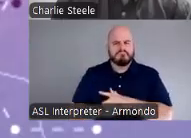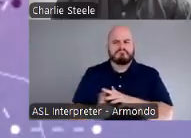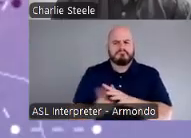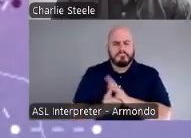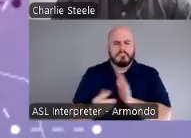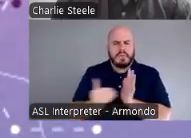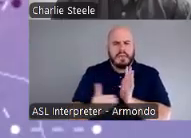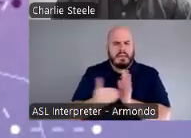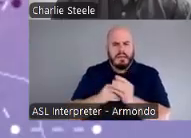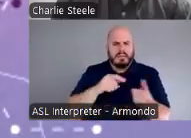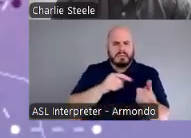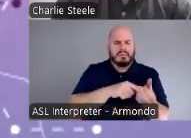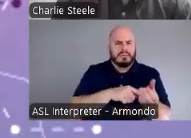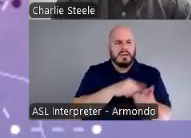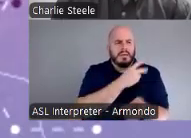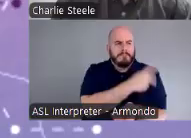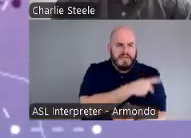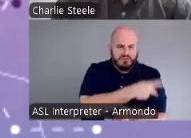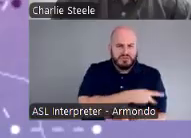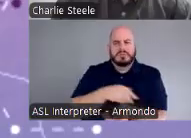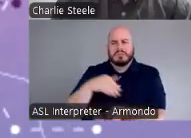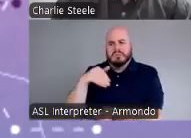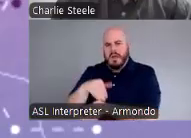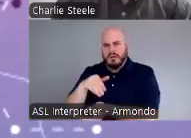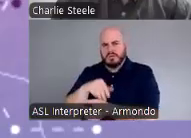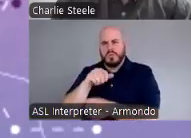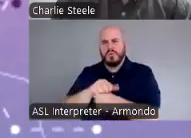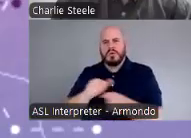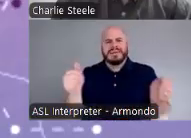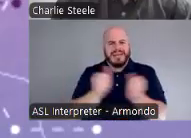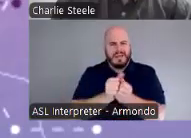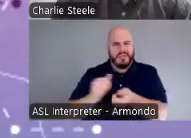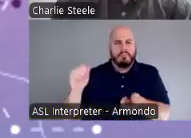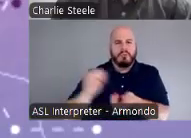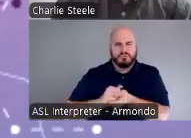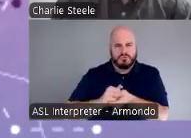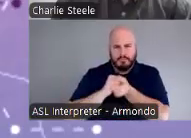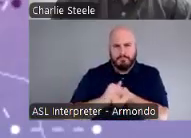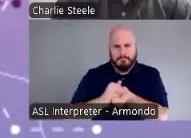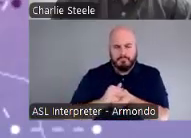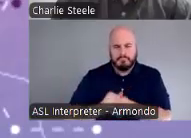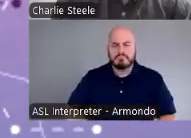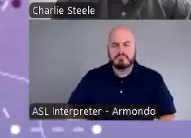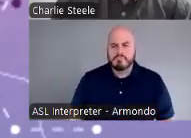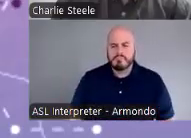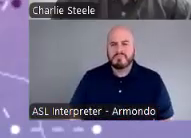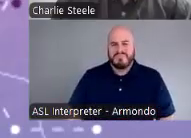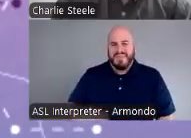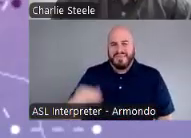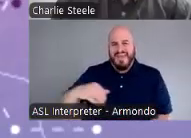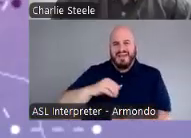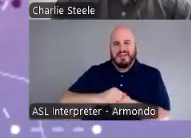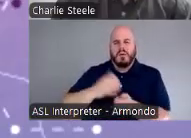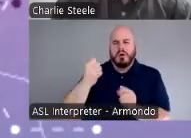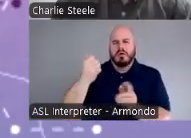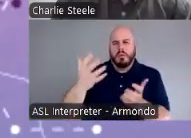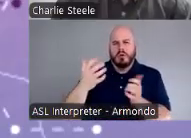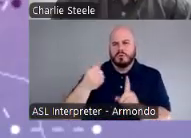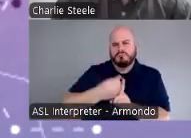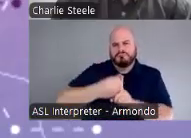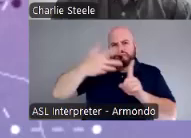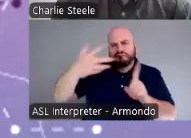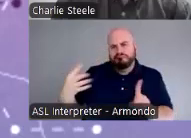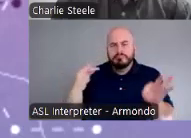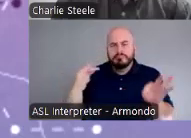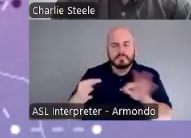patients and physicians working together in a partnership. And I really want to elaborate this a bit further. And we also are